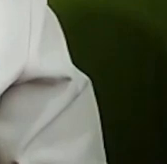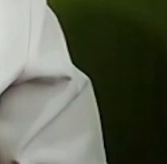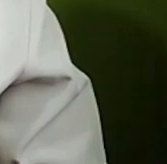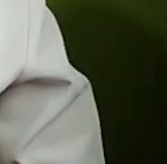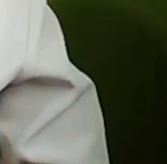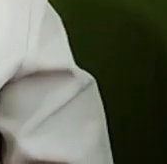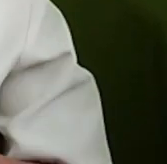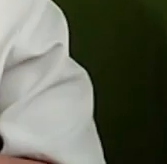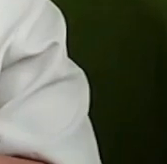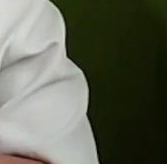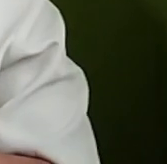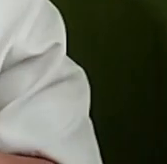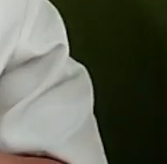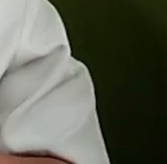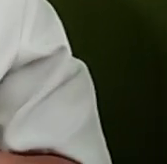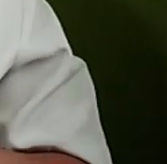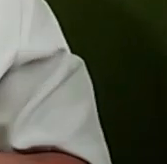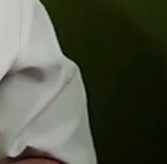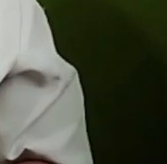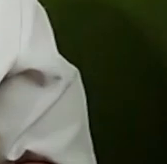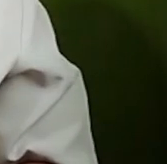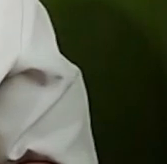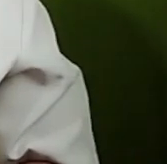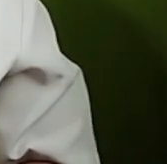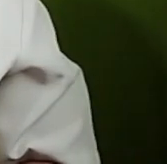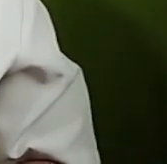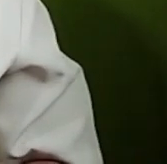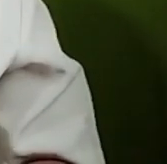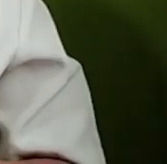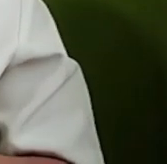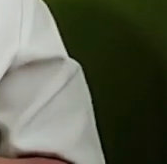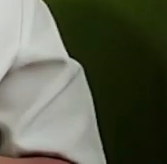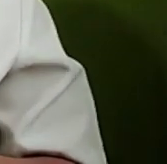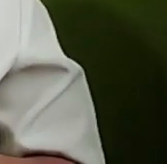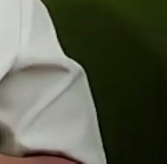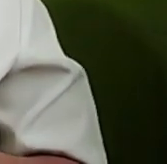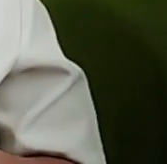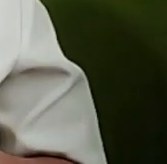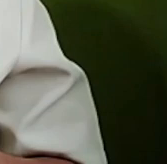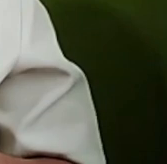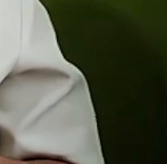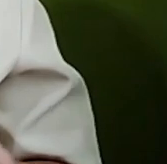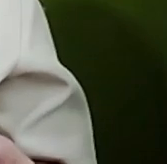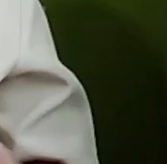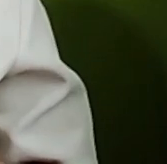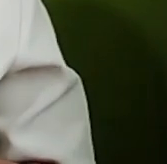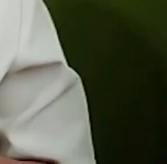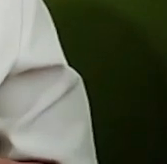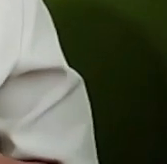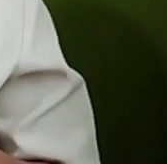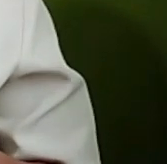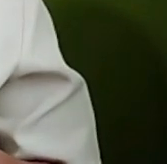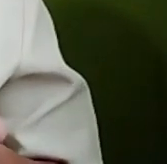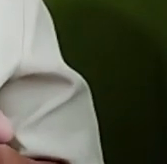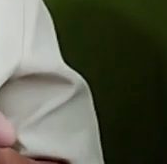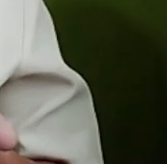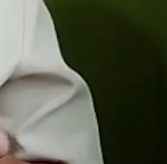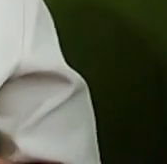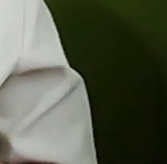Then we have elements or objects,